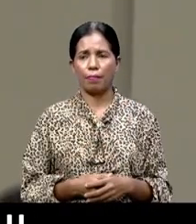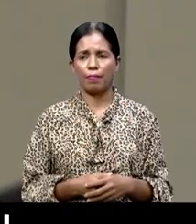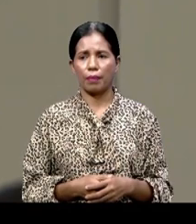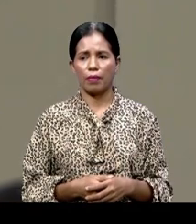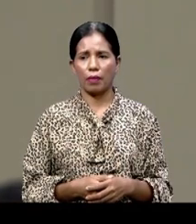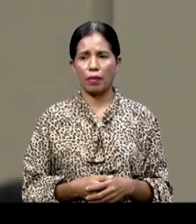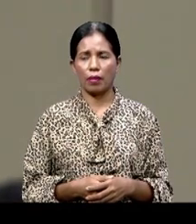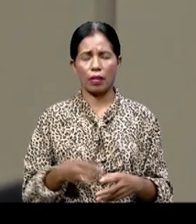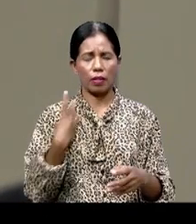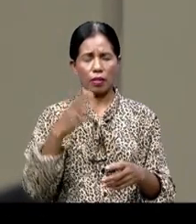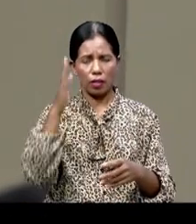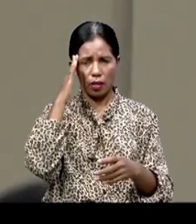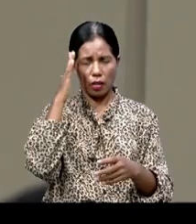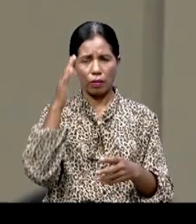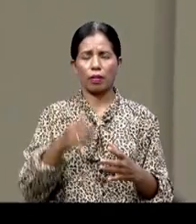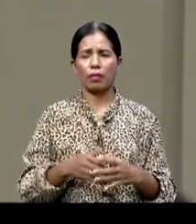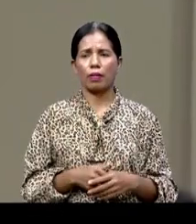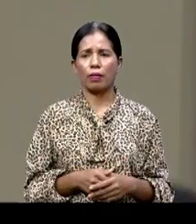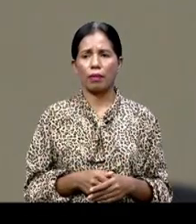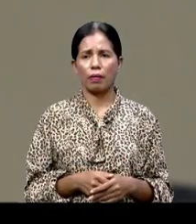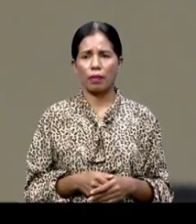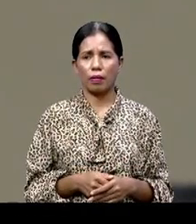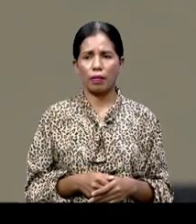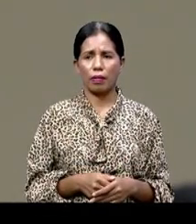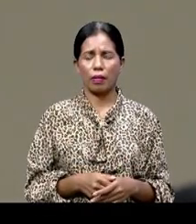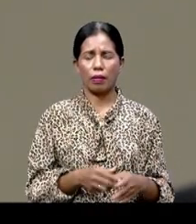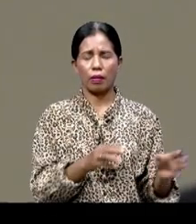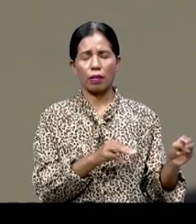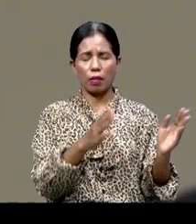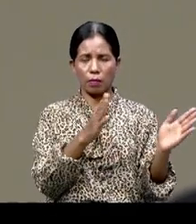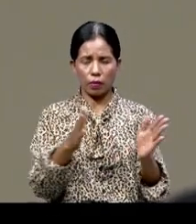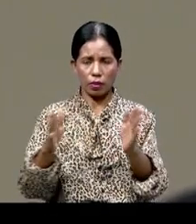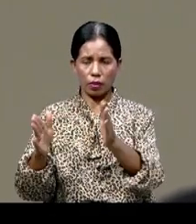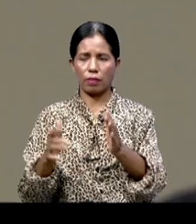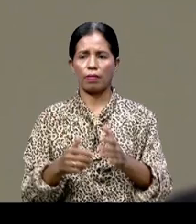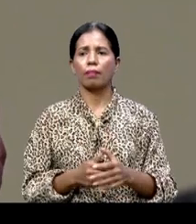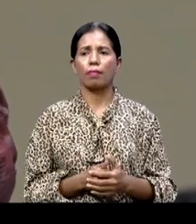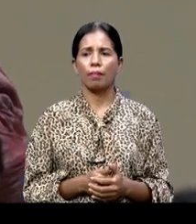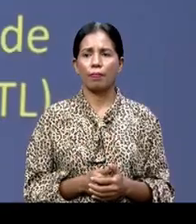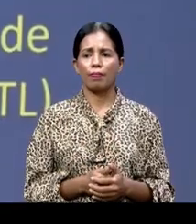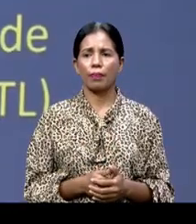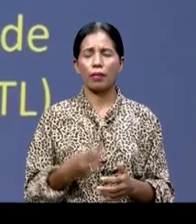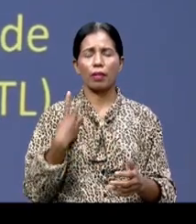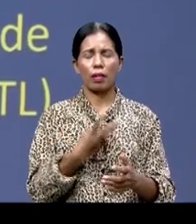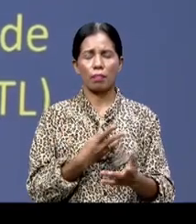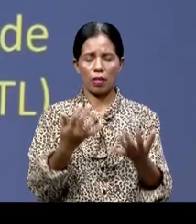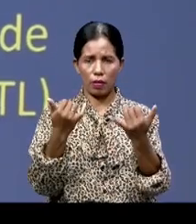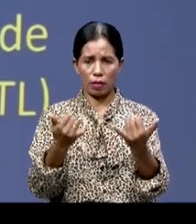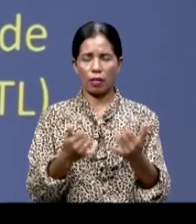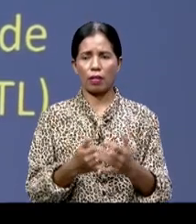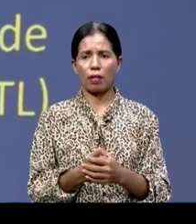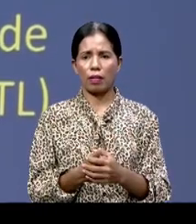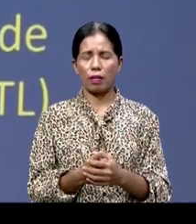shake our minds to look at this process. We are now also in